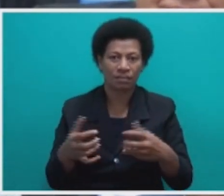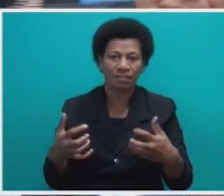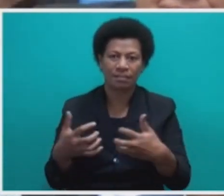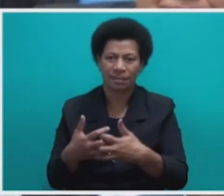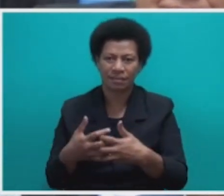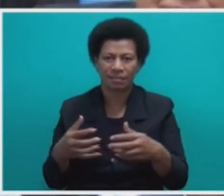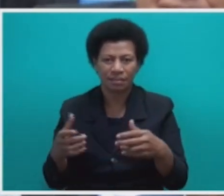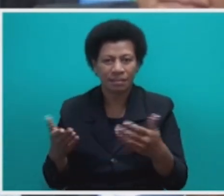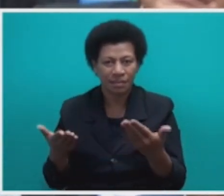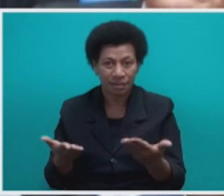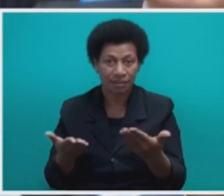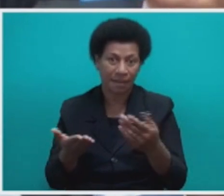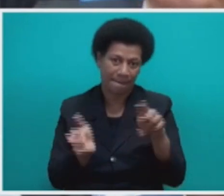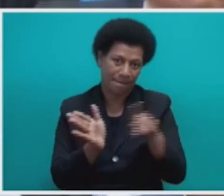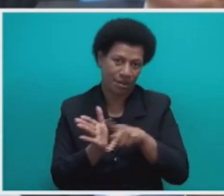for domestic